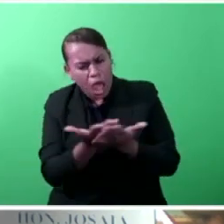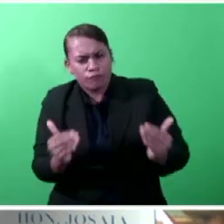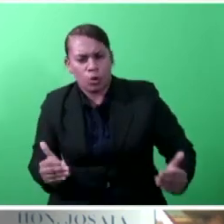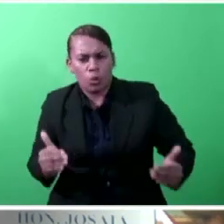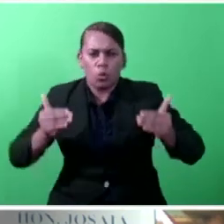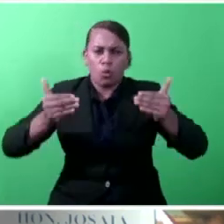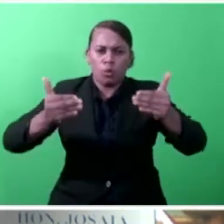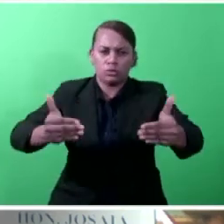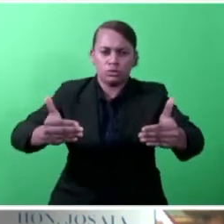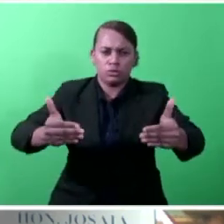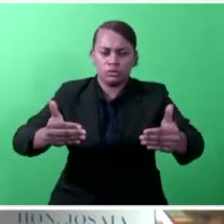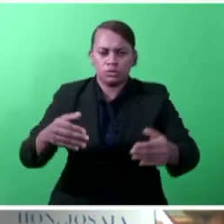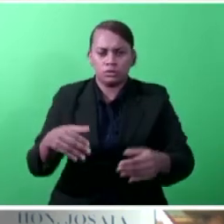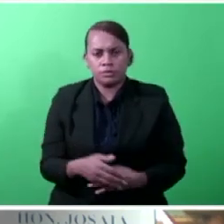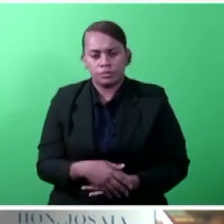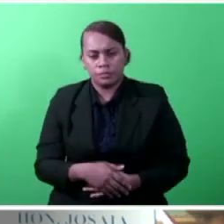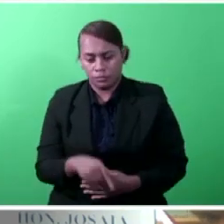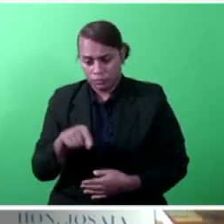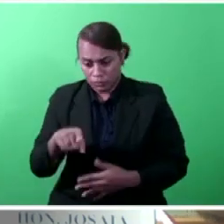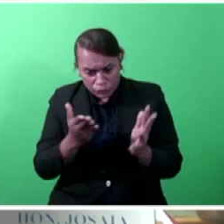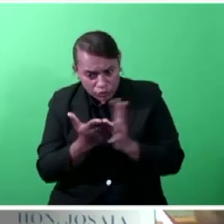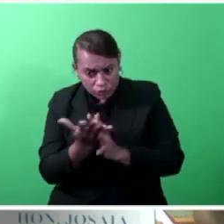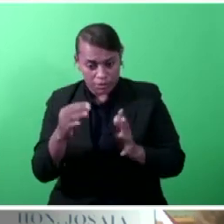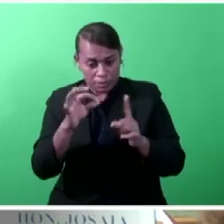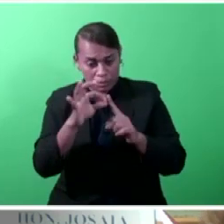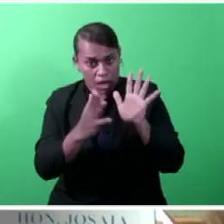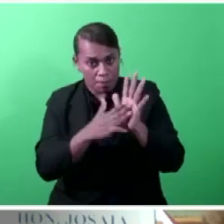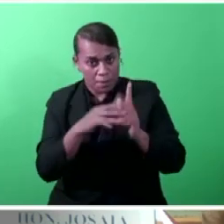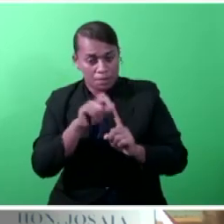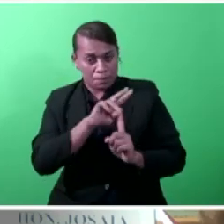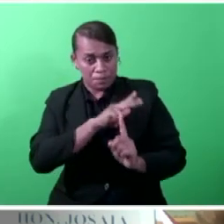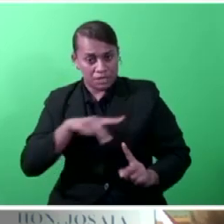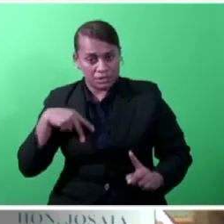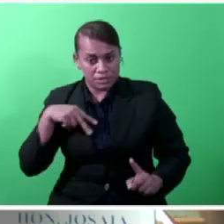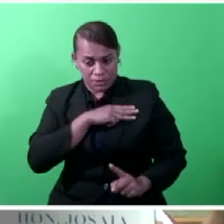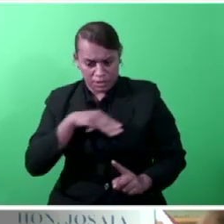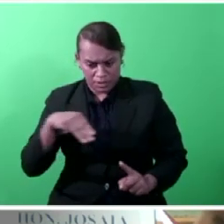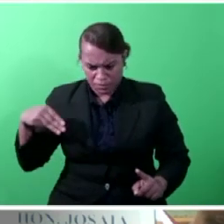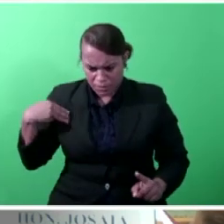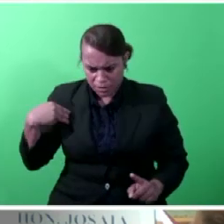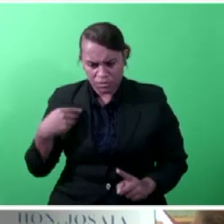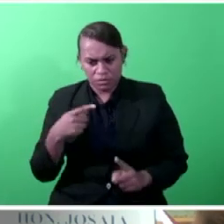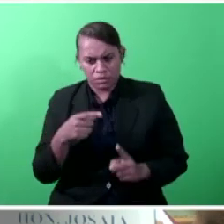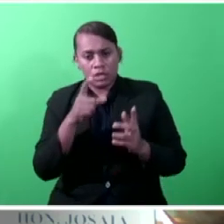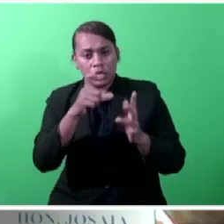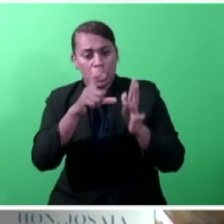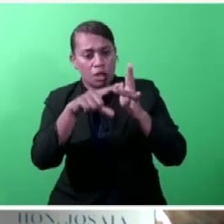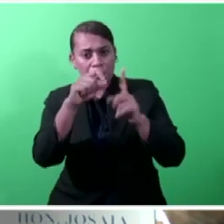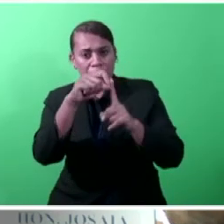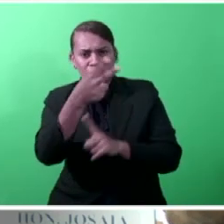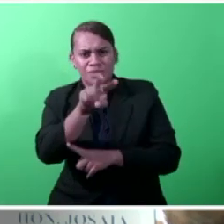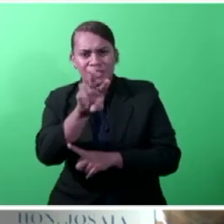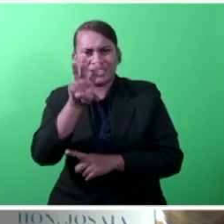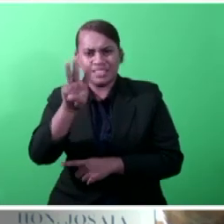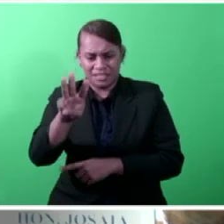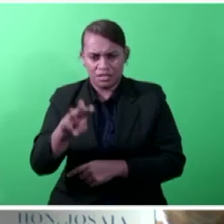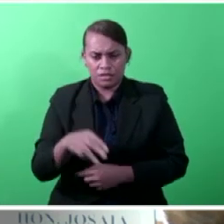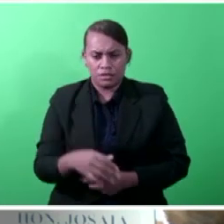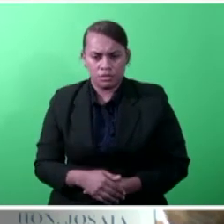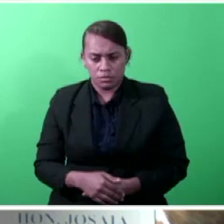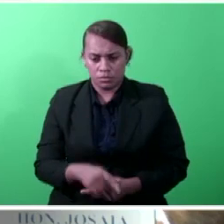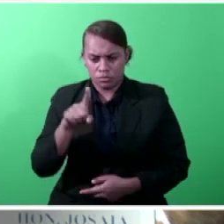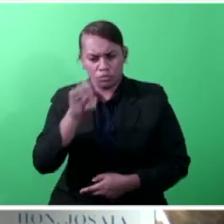sir, through our Honourable Prime Minister, in particular through COP23, has put climate change not just internationally but also